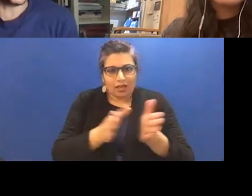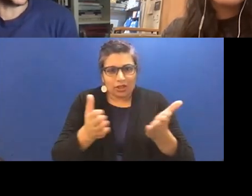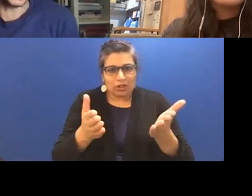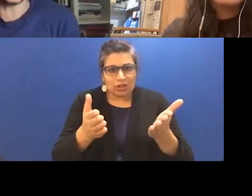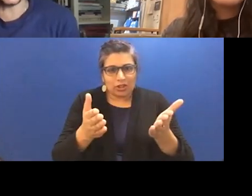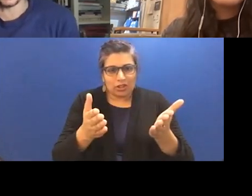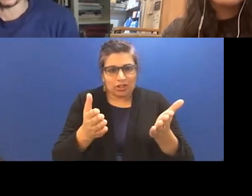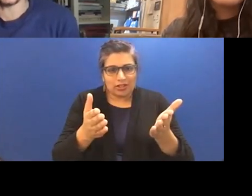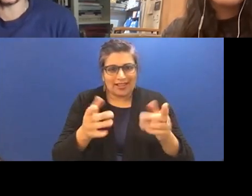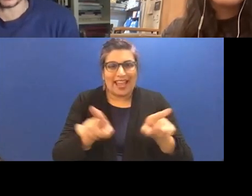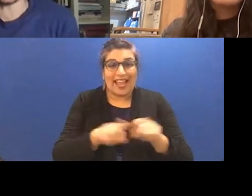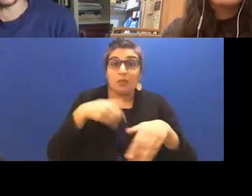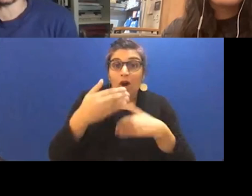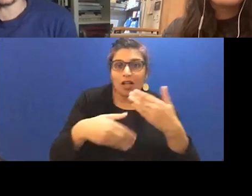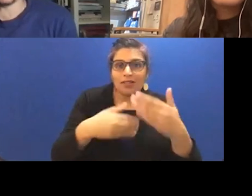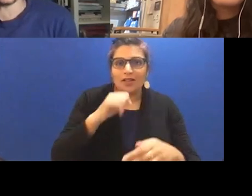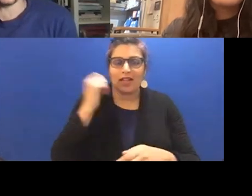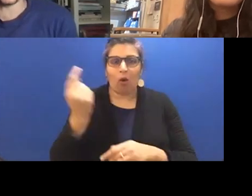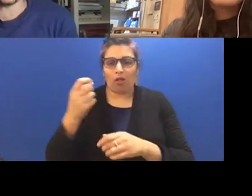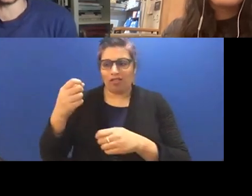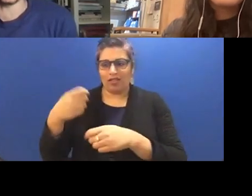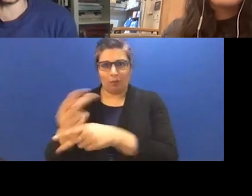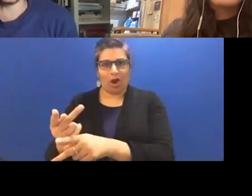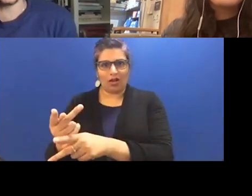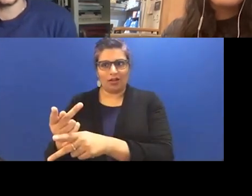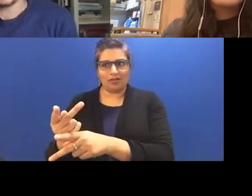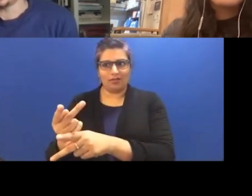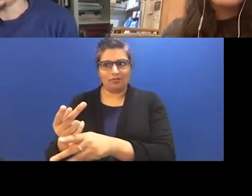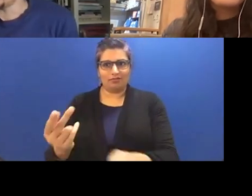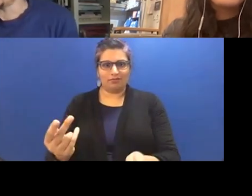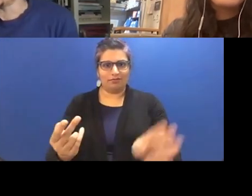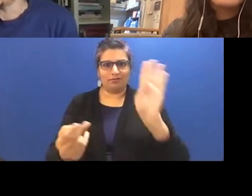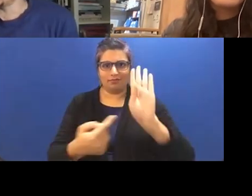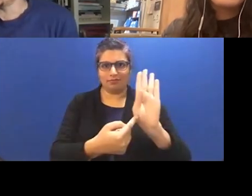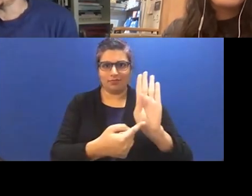as process and not just that final product, that publication.